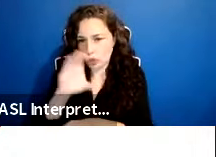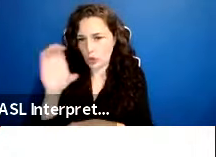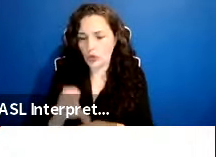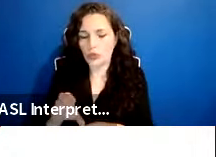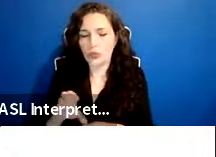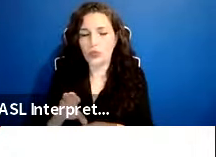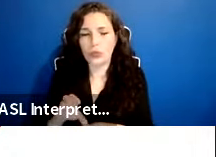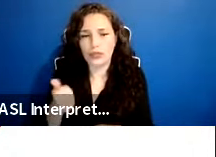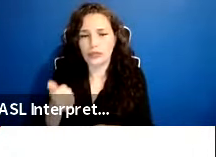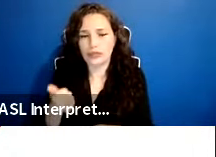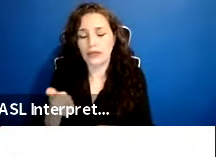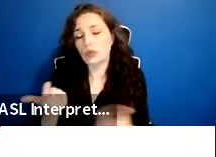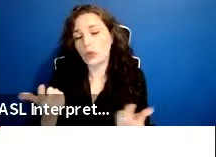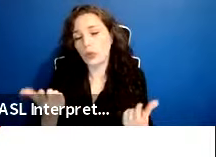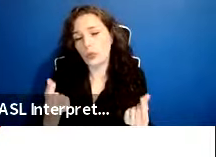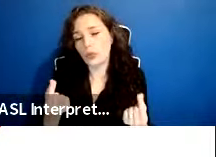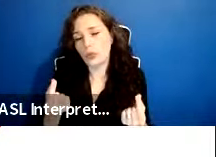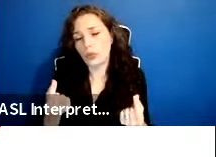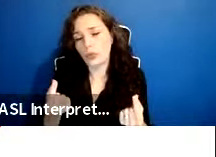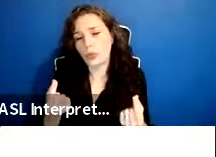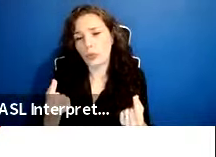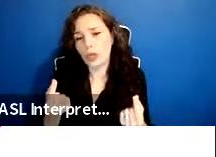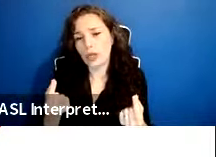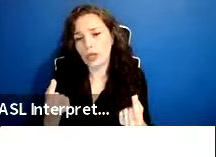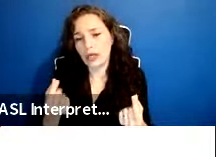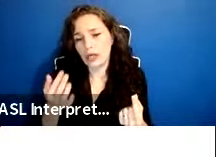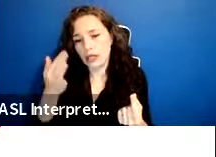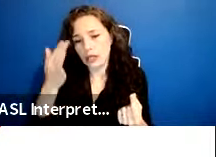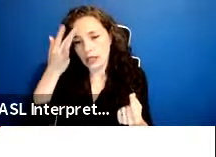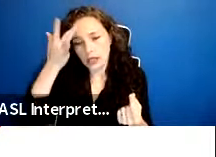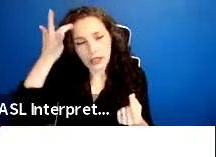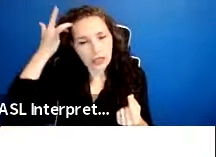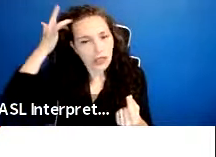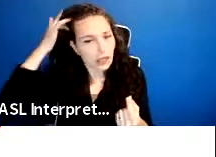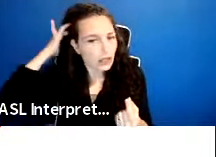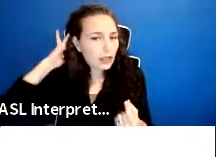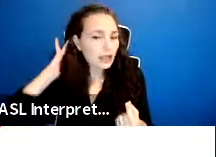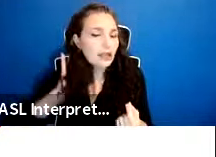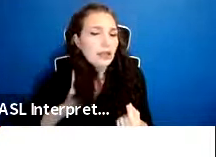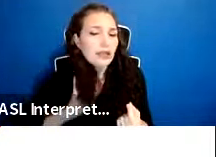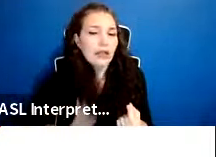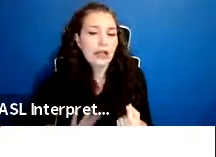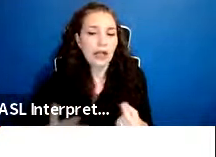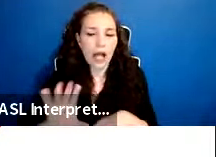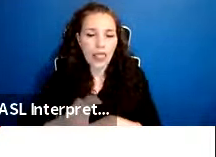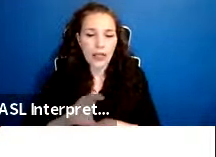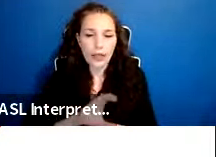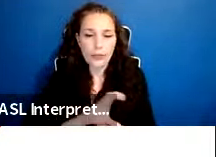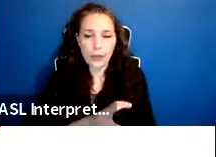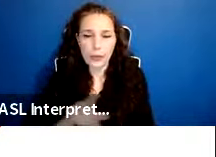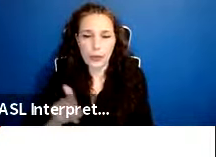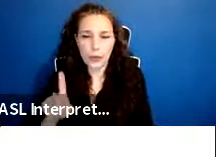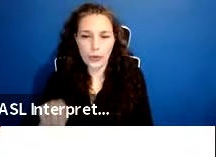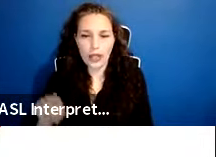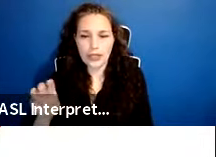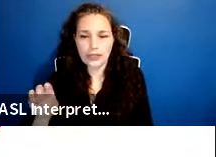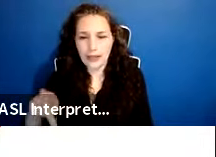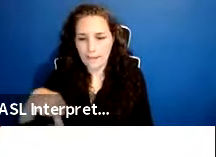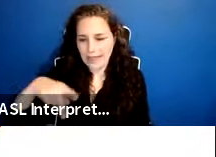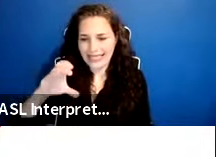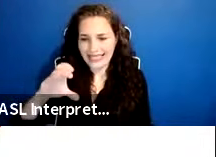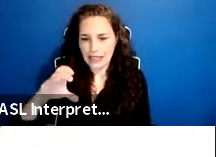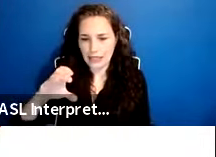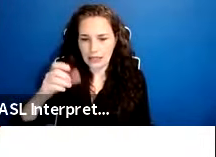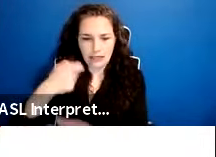on the on the computer. This is on a PC instead of on the